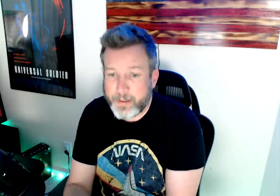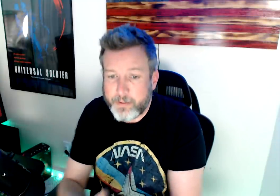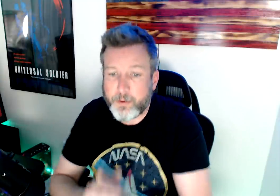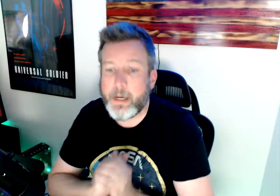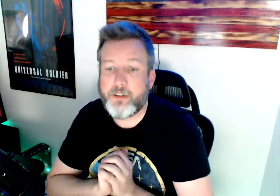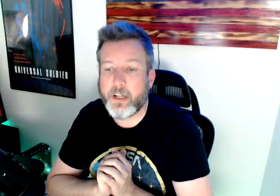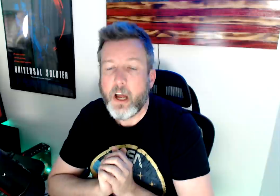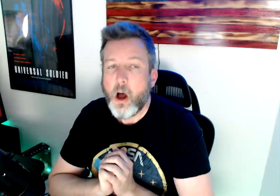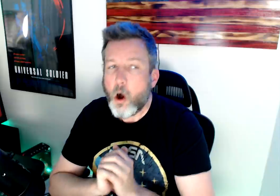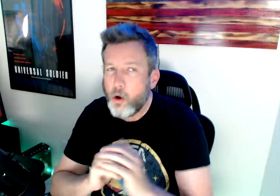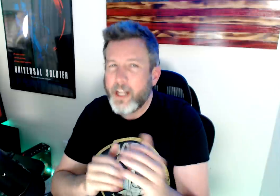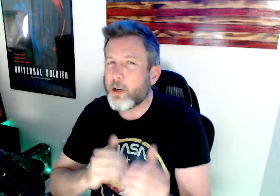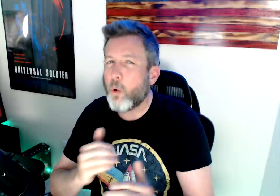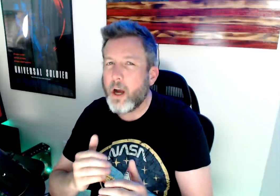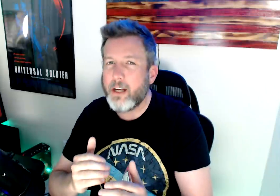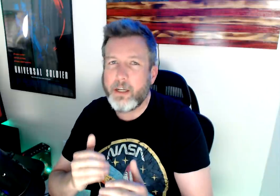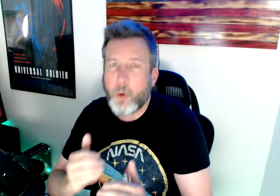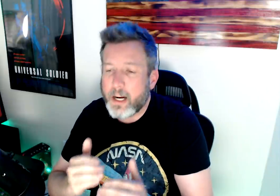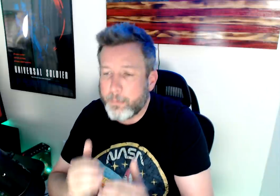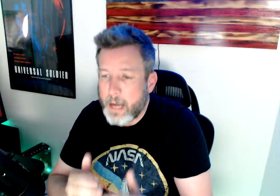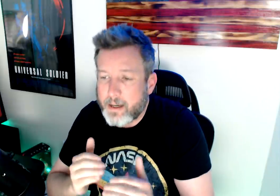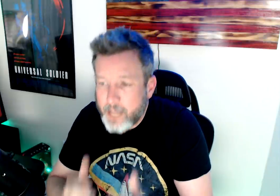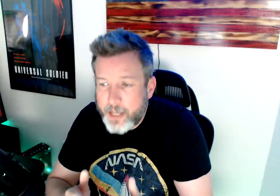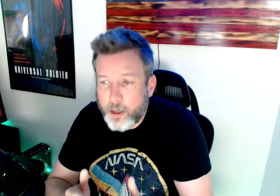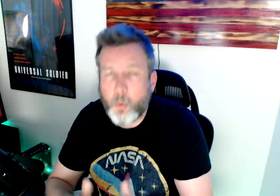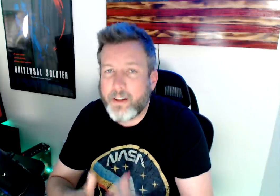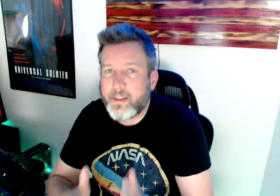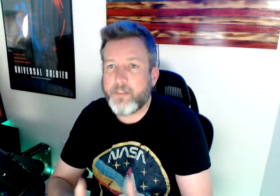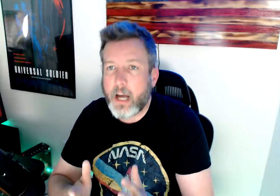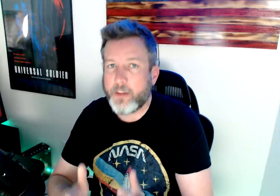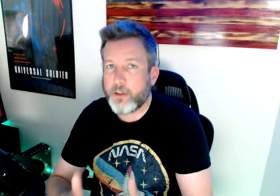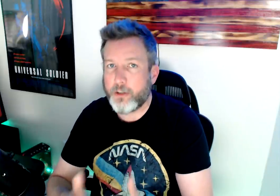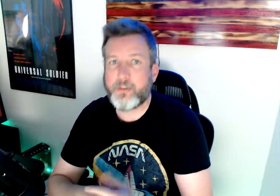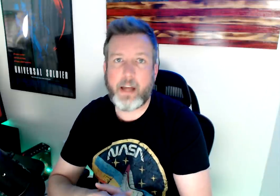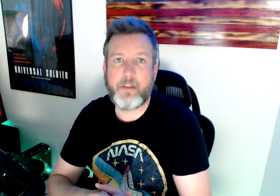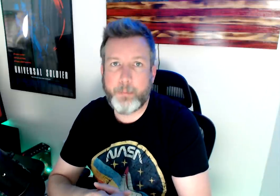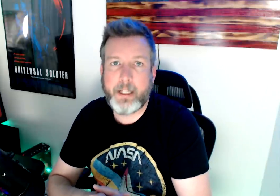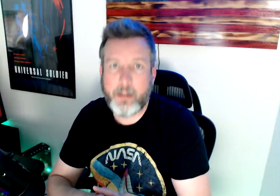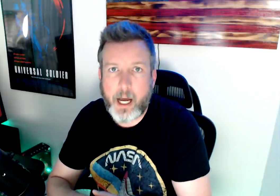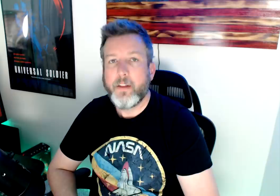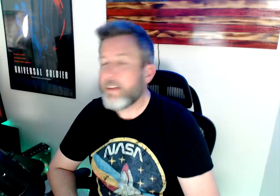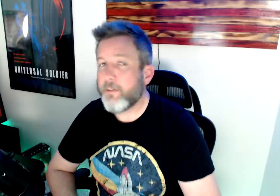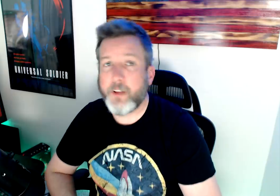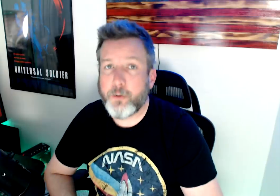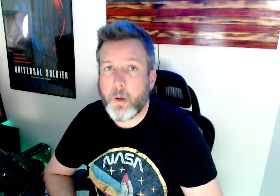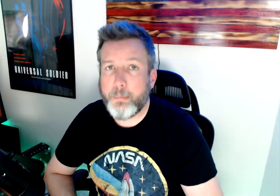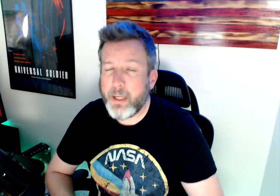with misinformation, only to quietly walk it back later once they've gotten their use out of the big